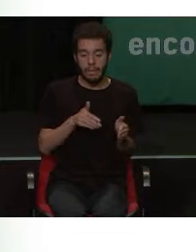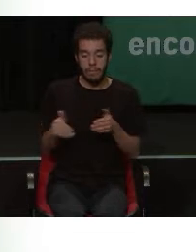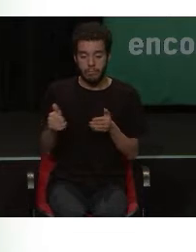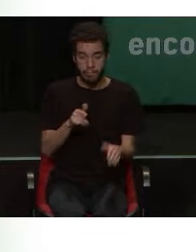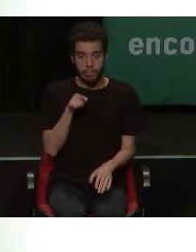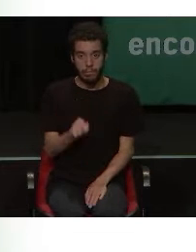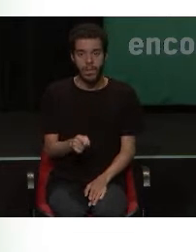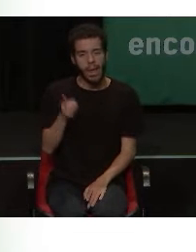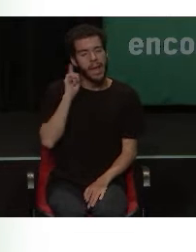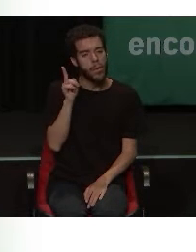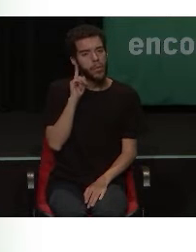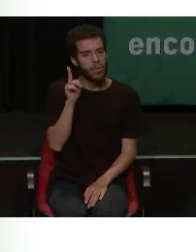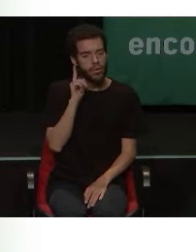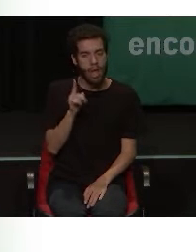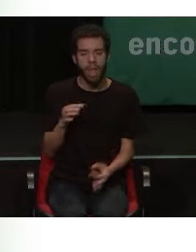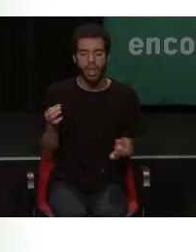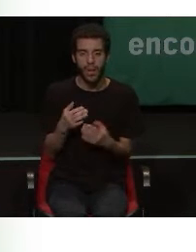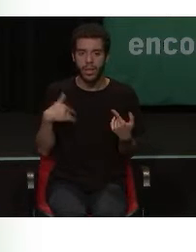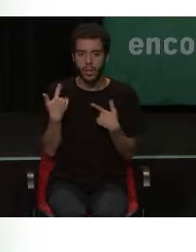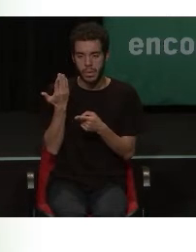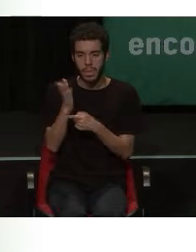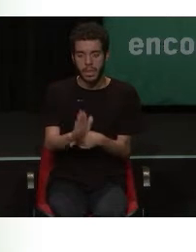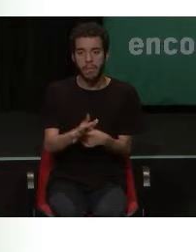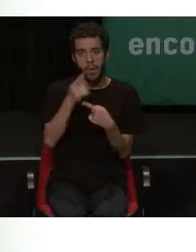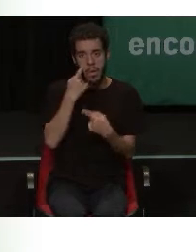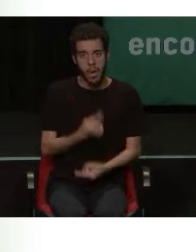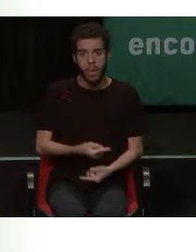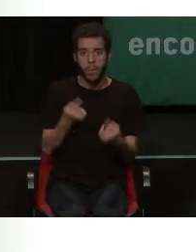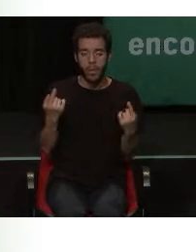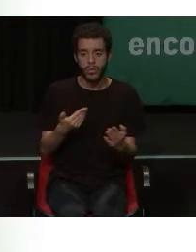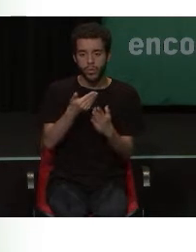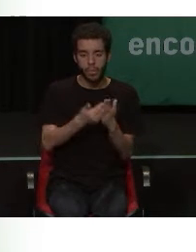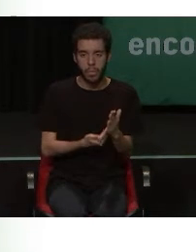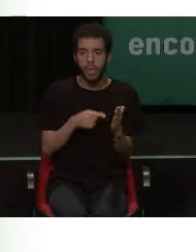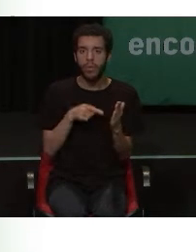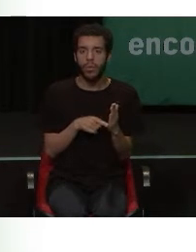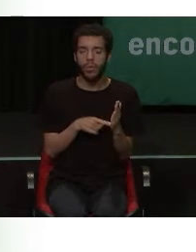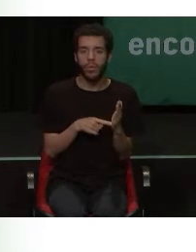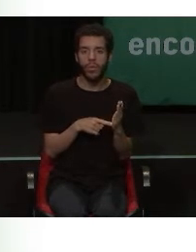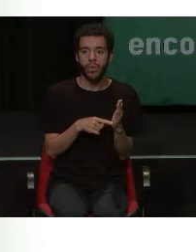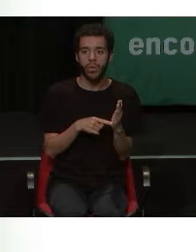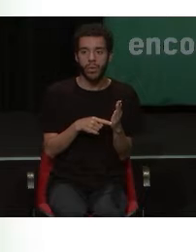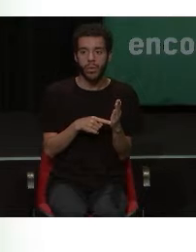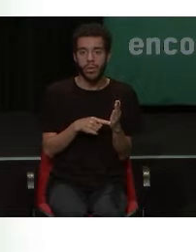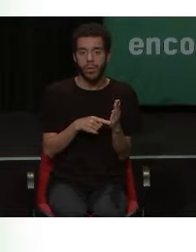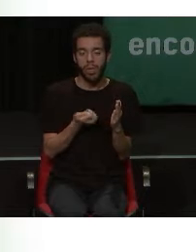This approach is growing in importance, and I'll give you the example of a